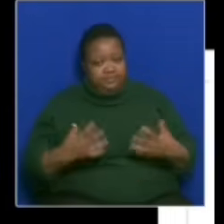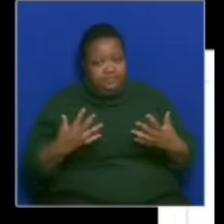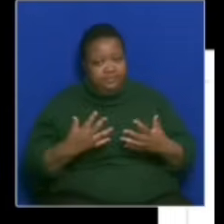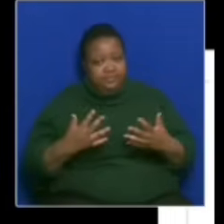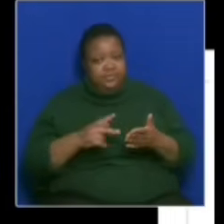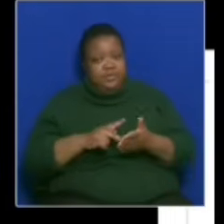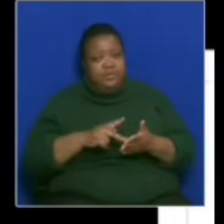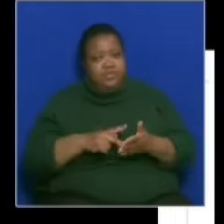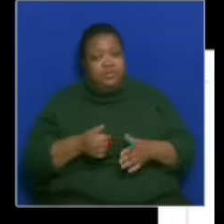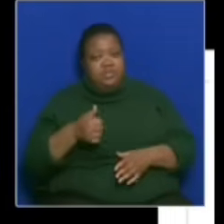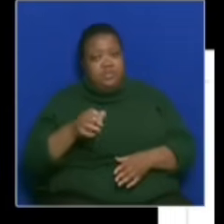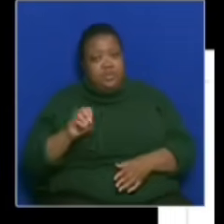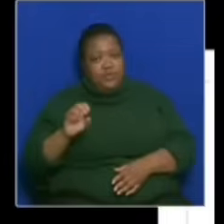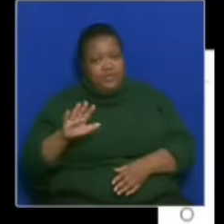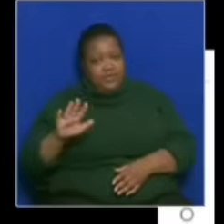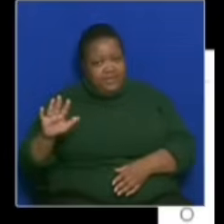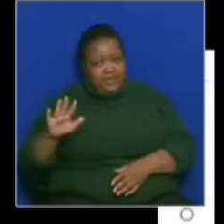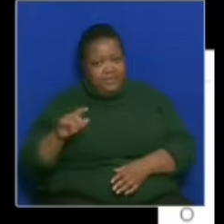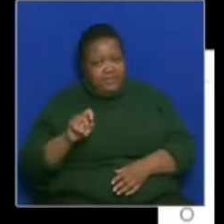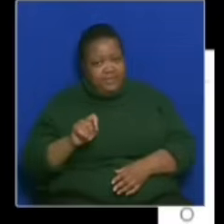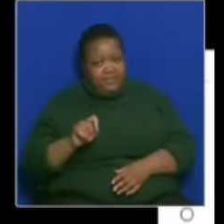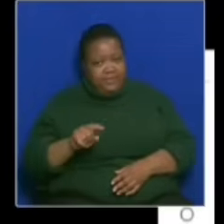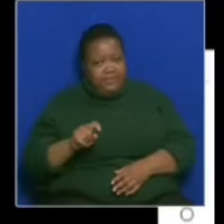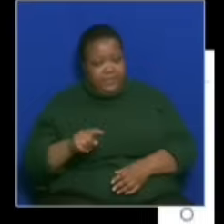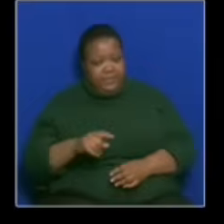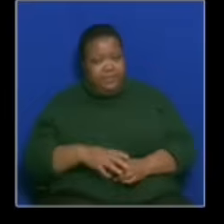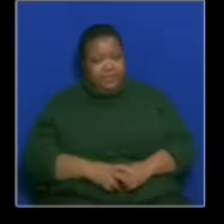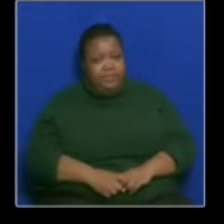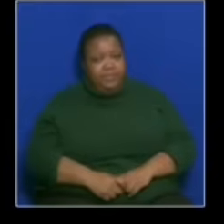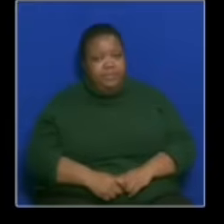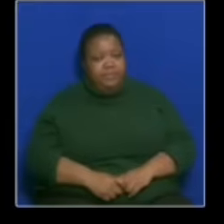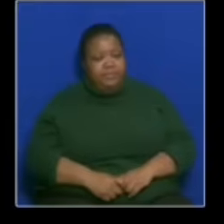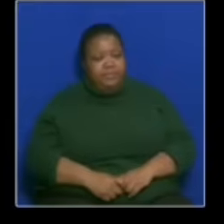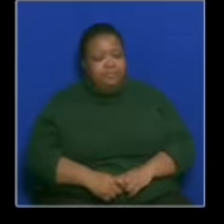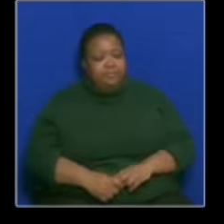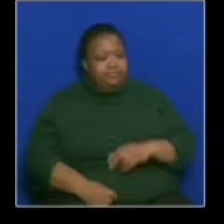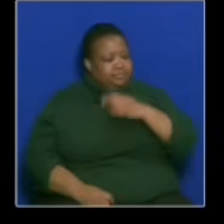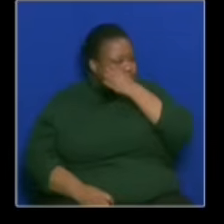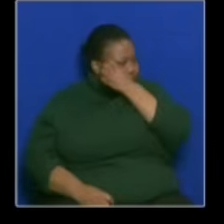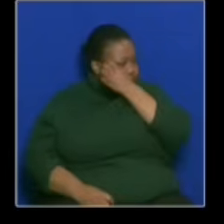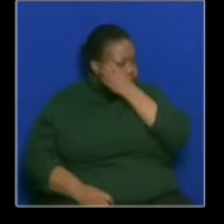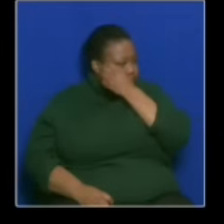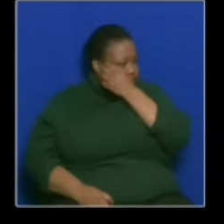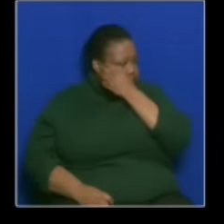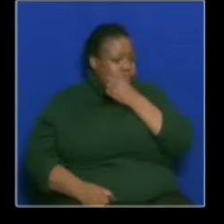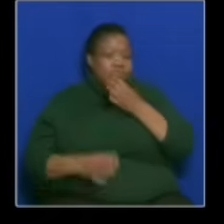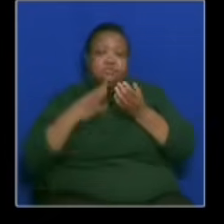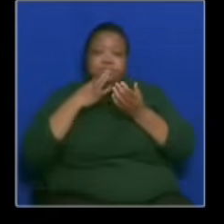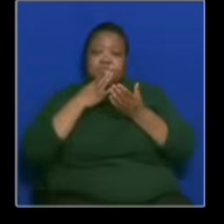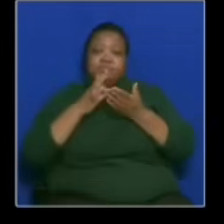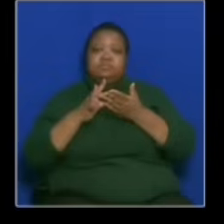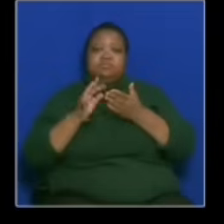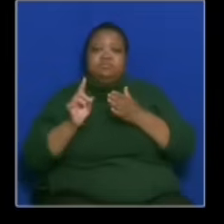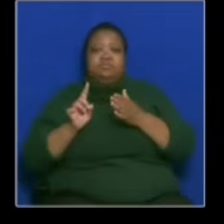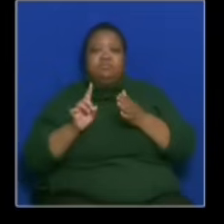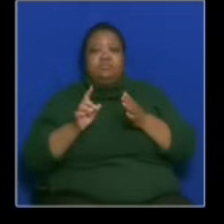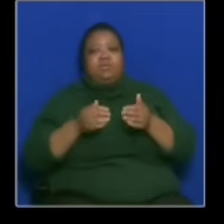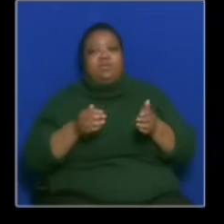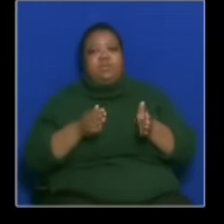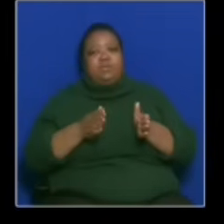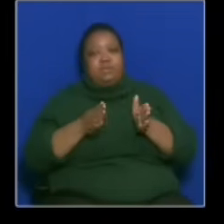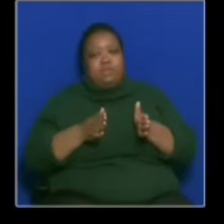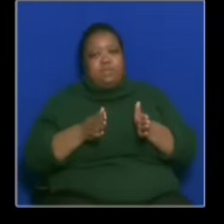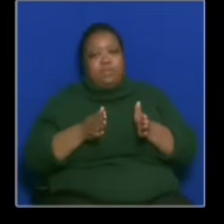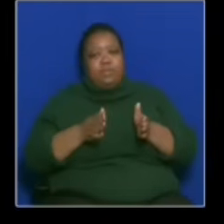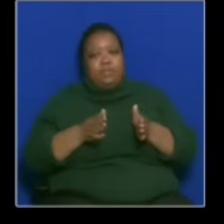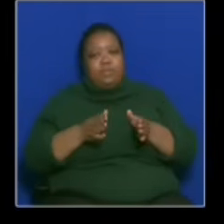6055, but the suggestion certainly is that these boxes are